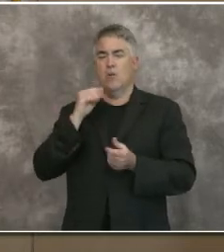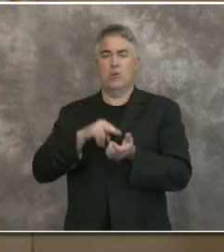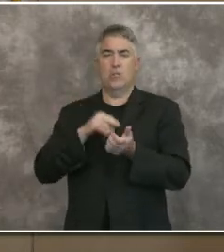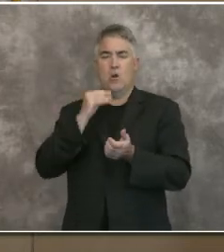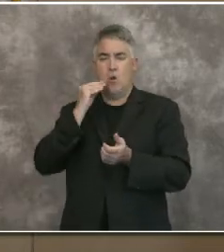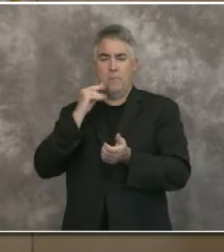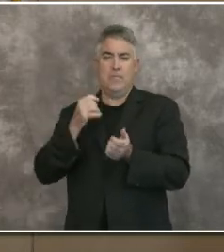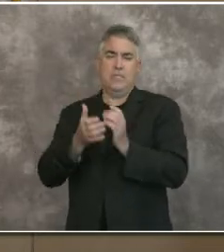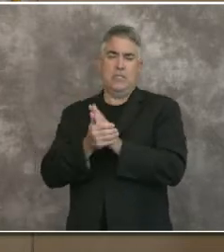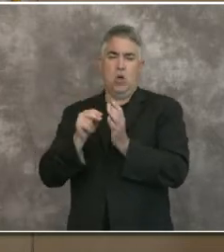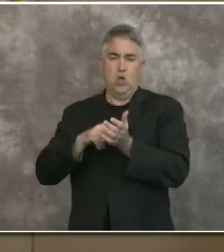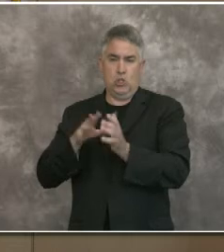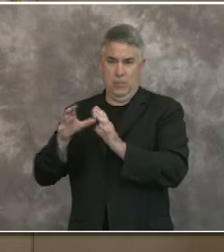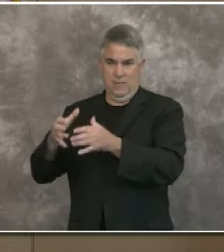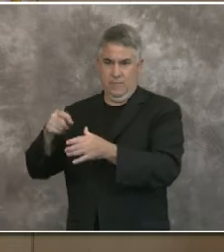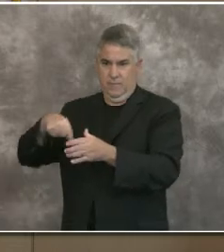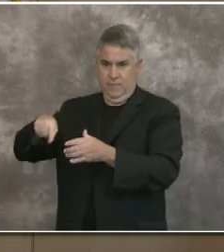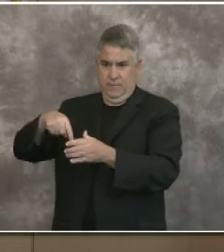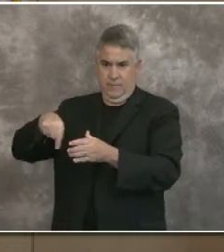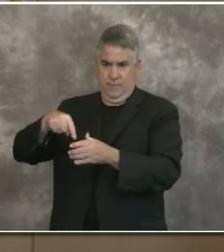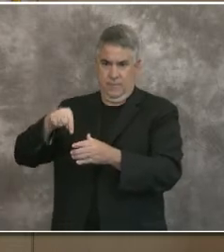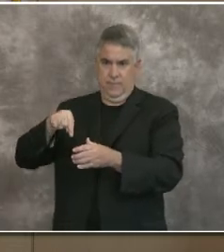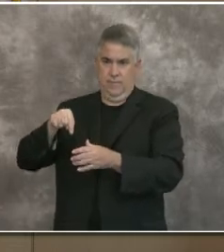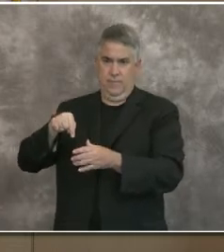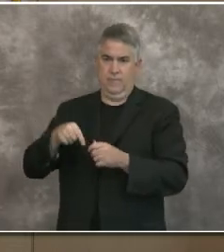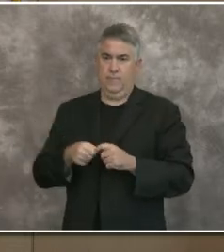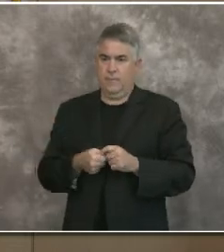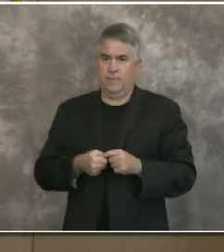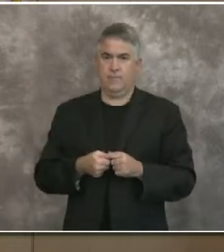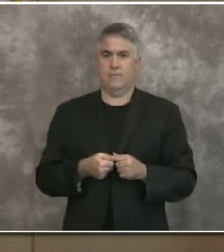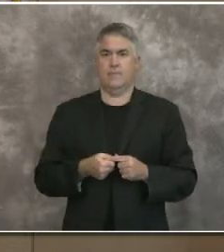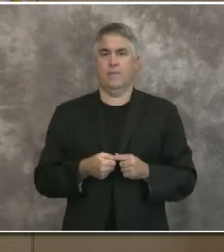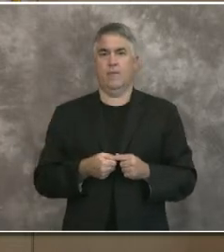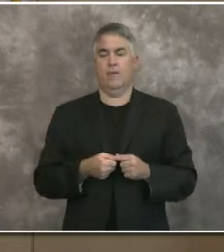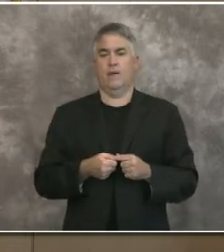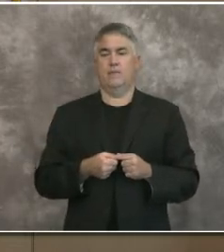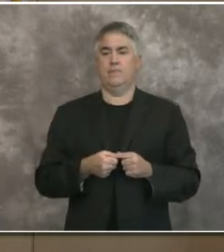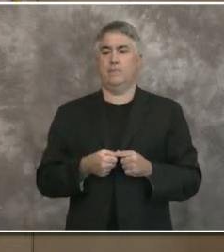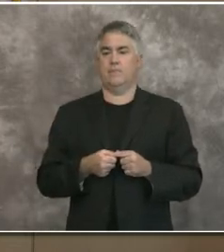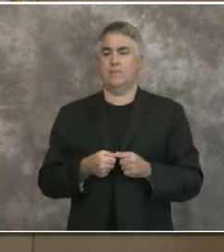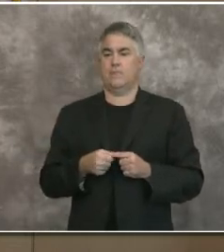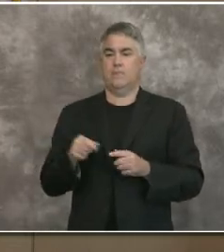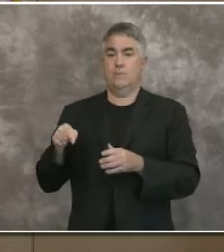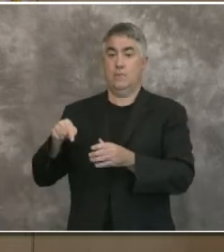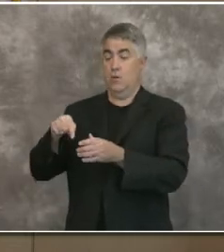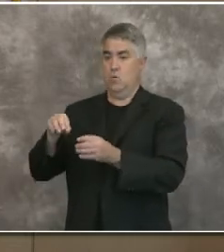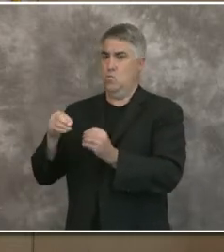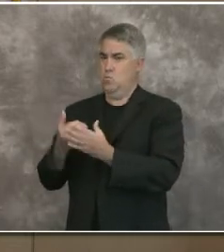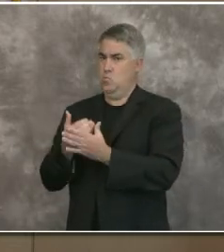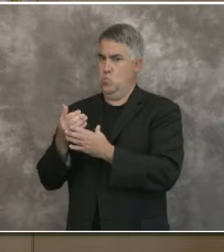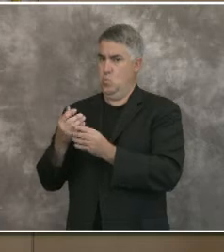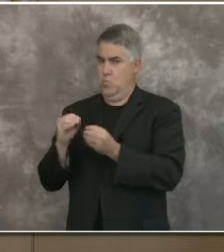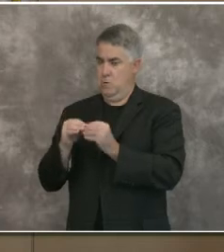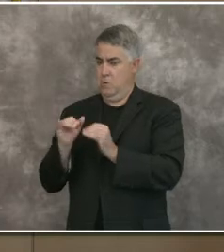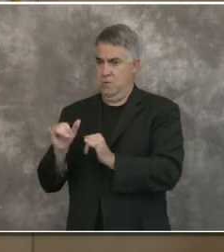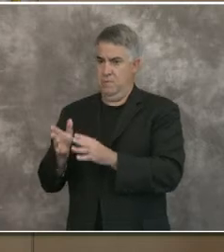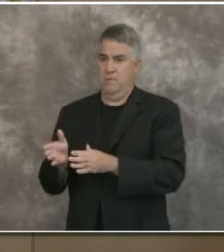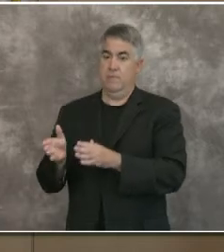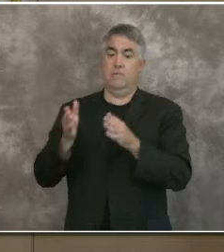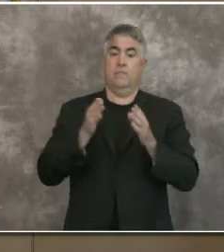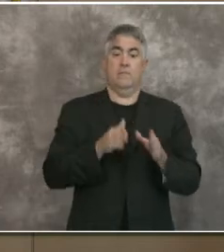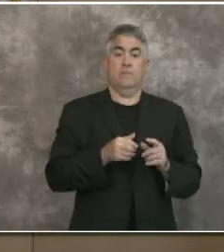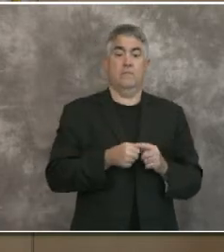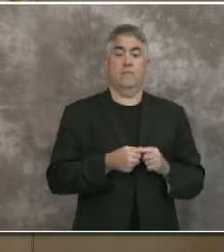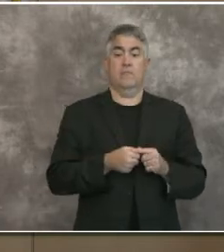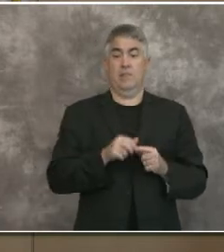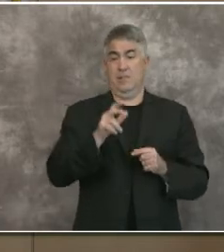new outbreaks reported since yesterday in this group. There are 23 active outbreaks in other